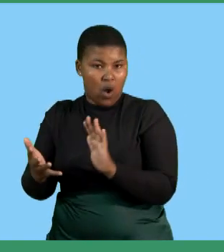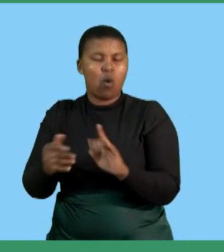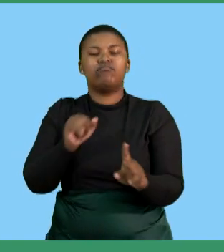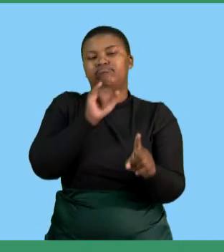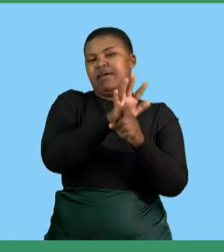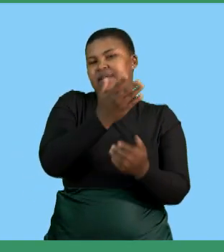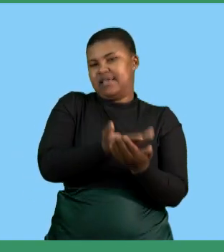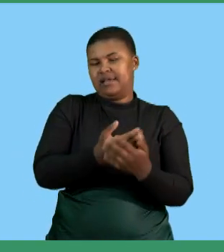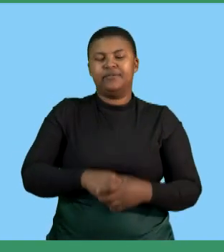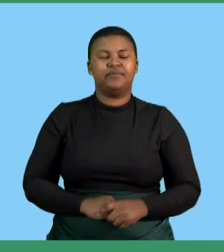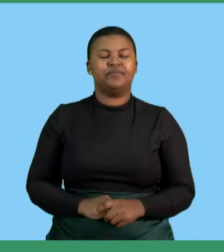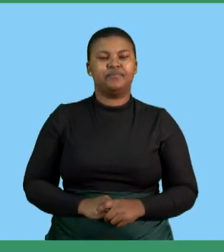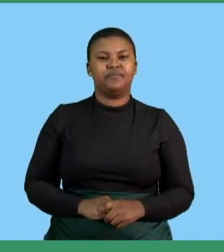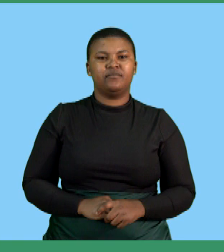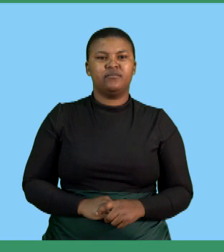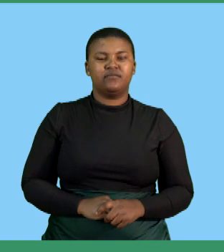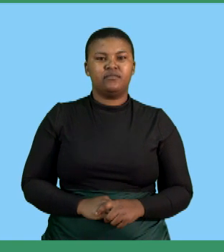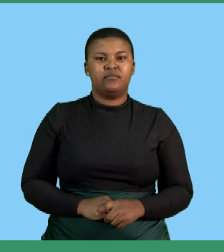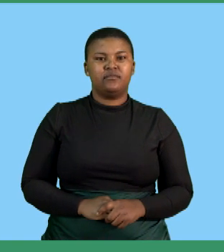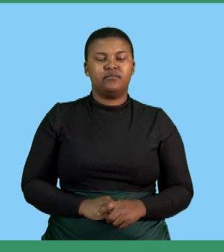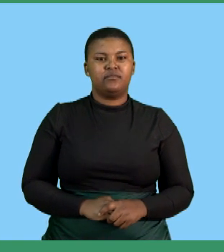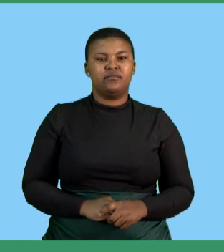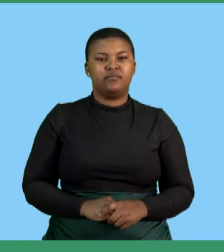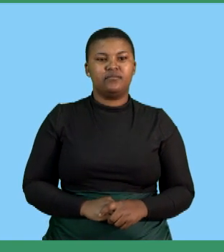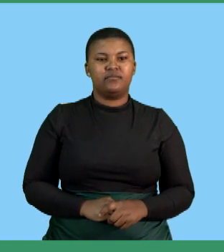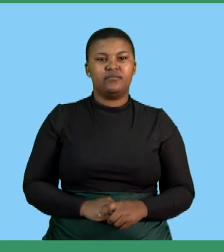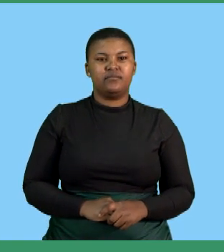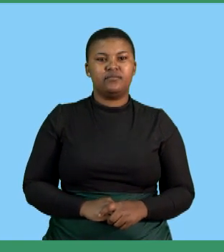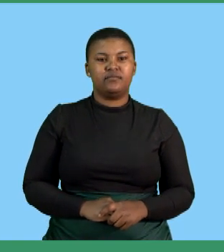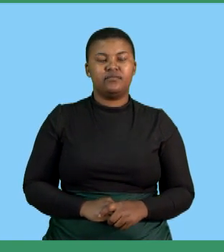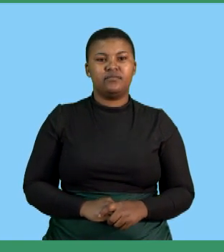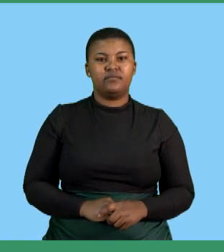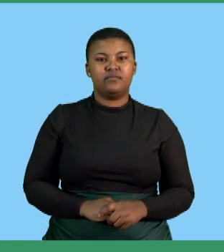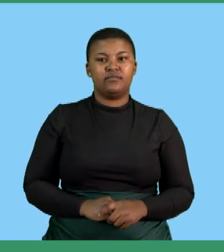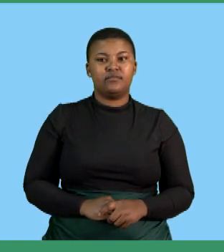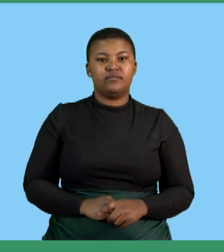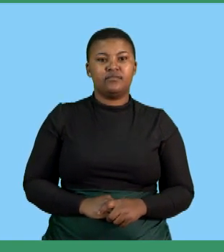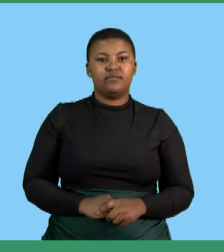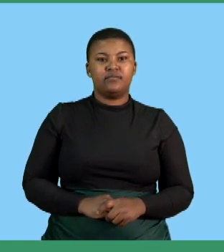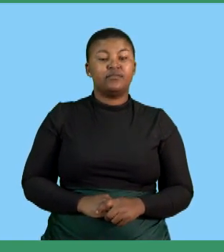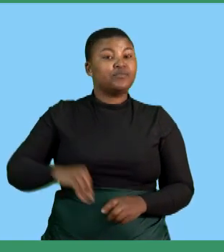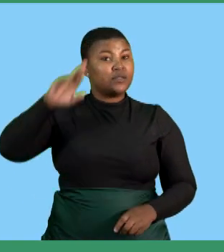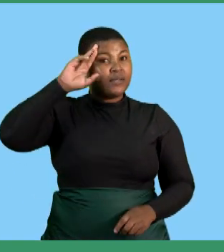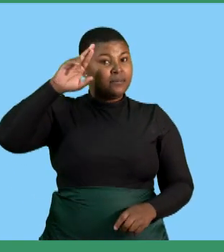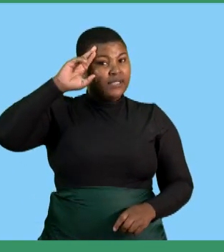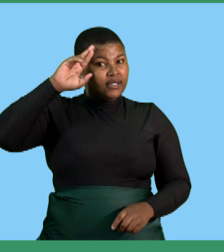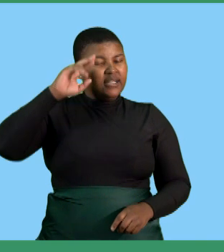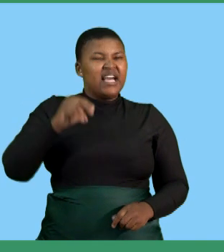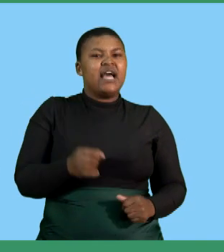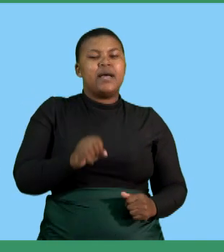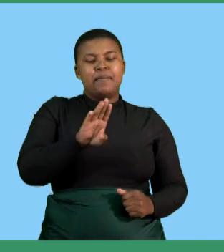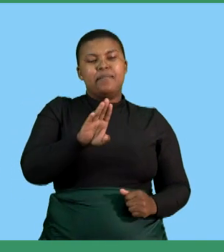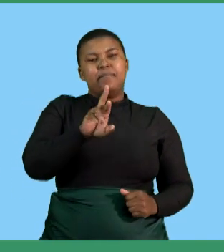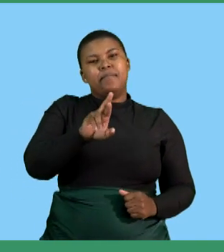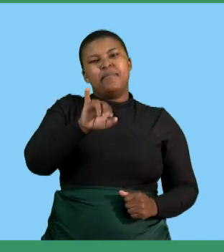business is then a description of our technological environment. So remember, briefly